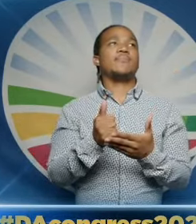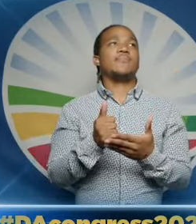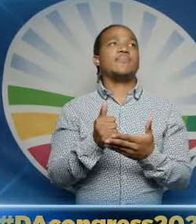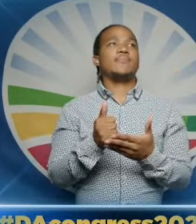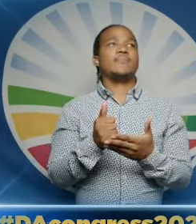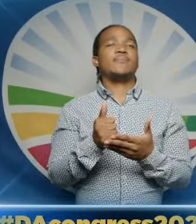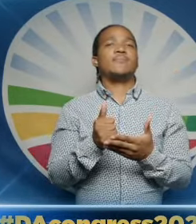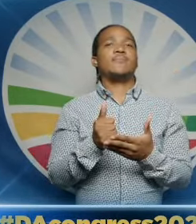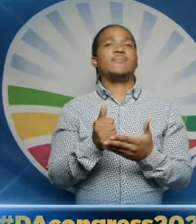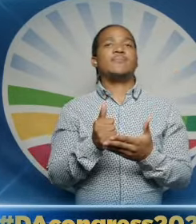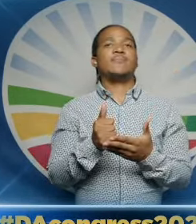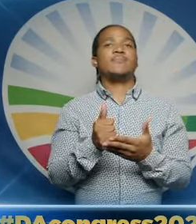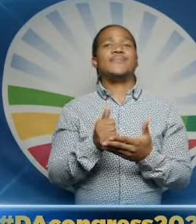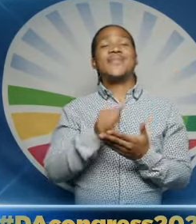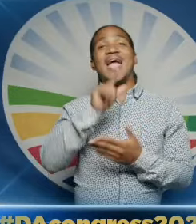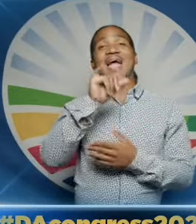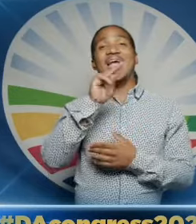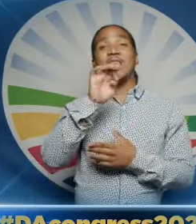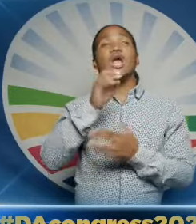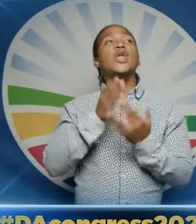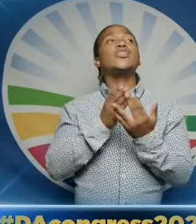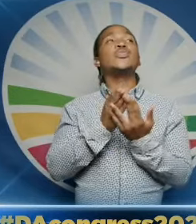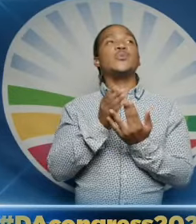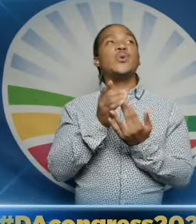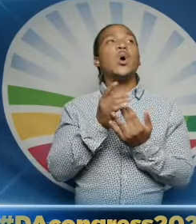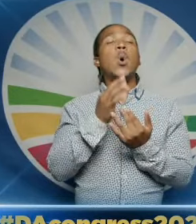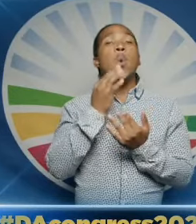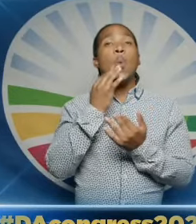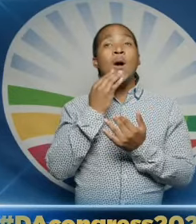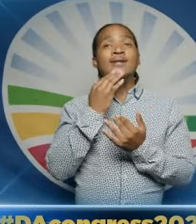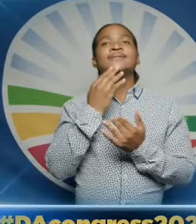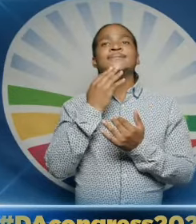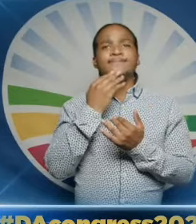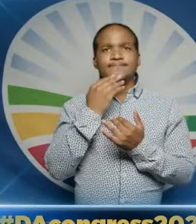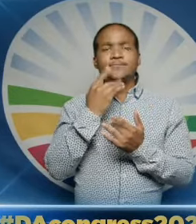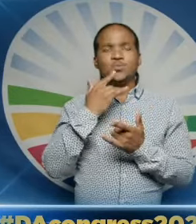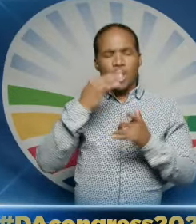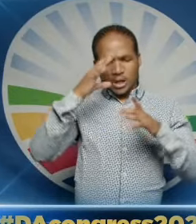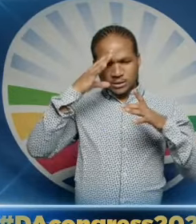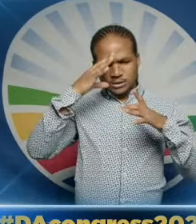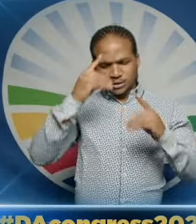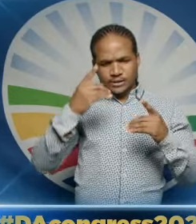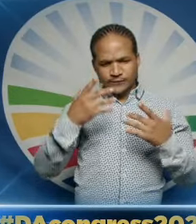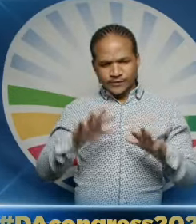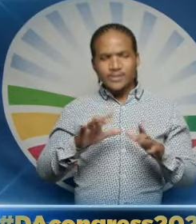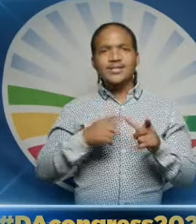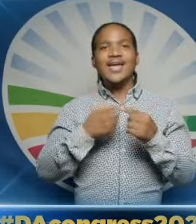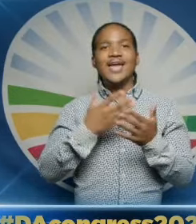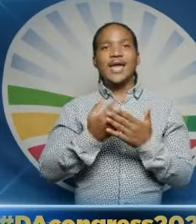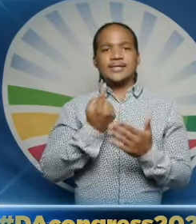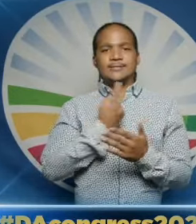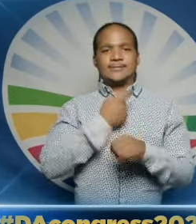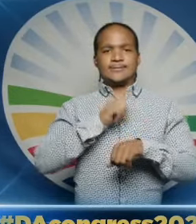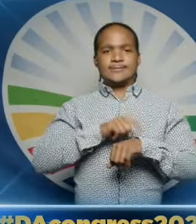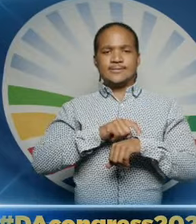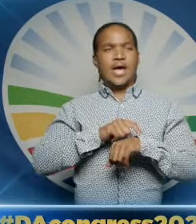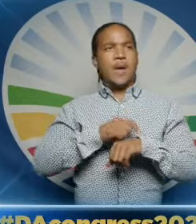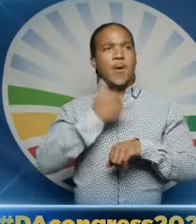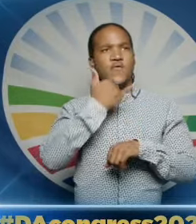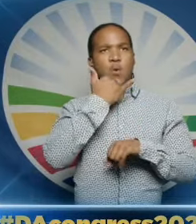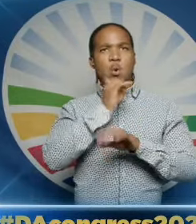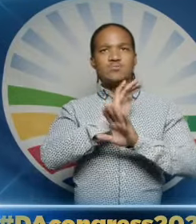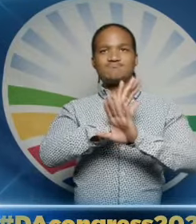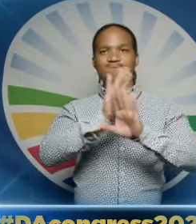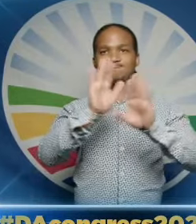Okay? As per a federal executive decision, delegates will be able to vote via their own telephonic devices.